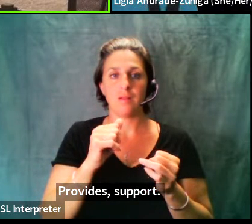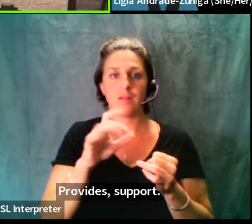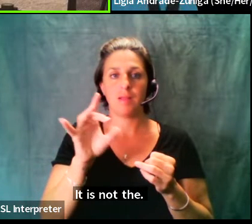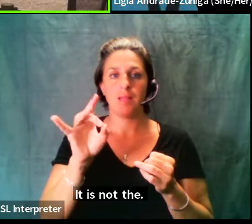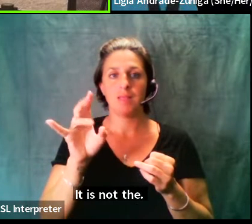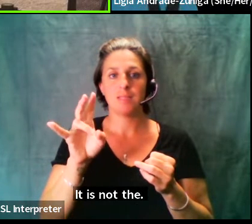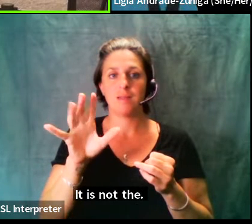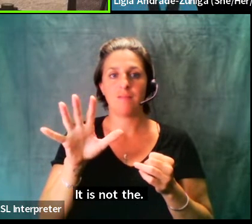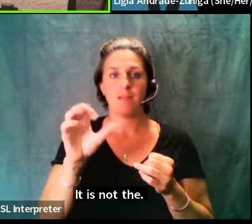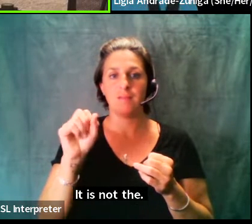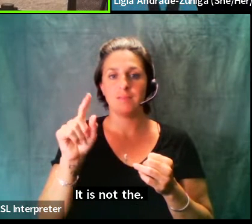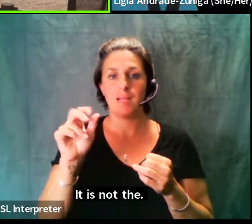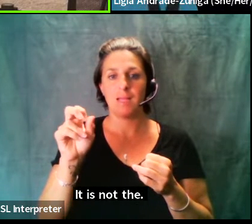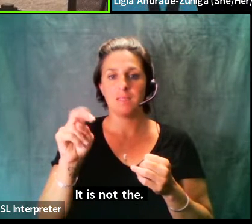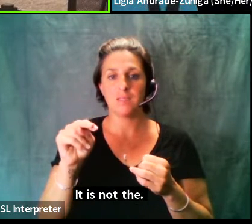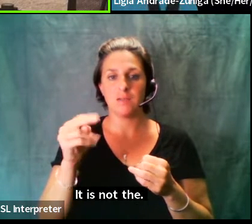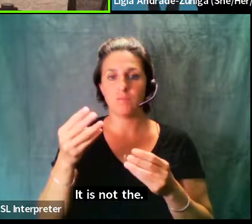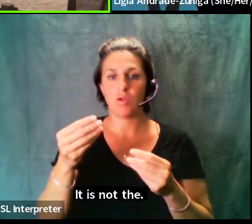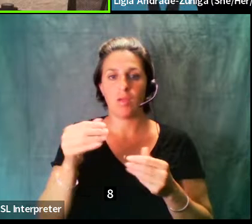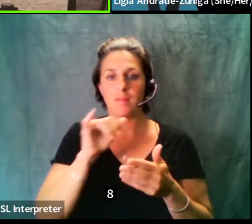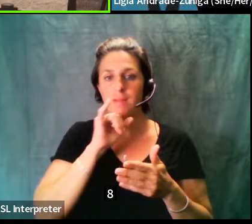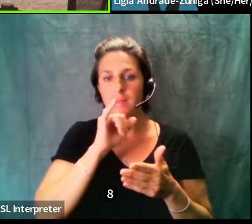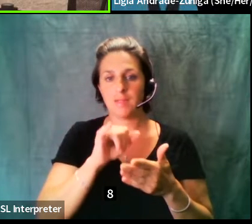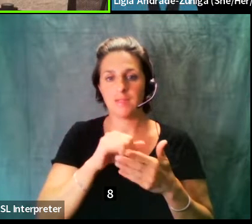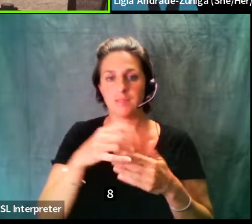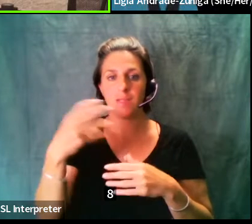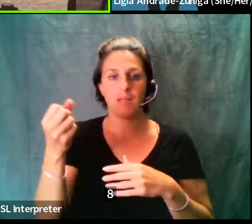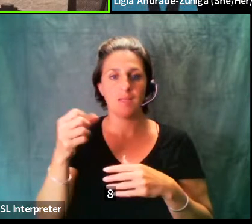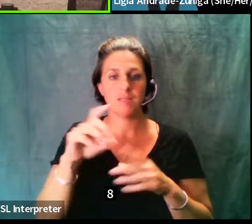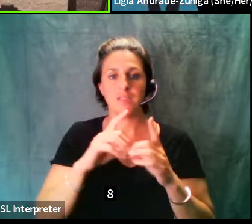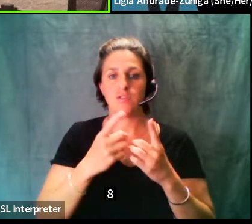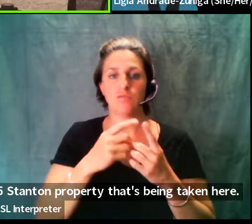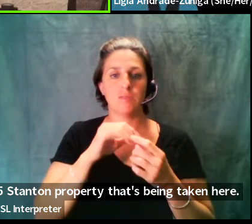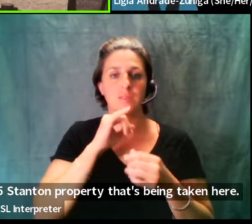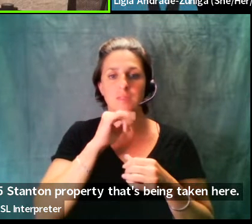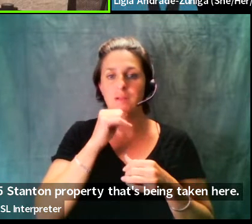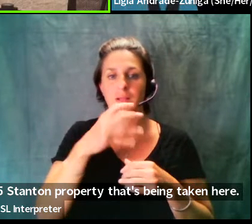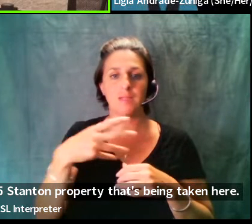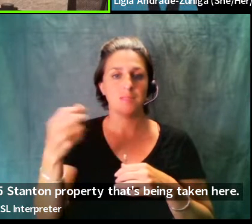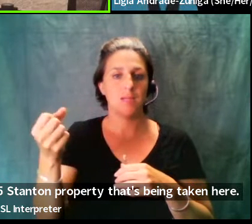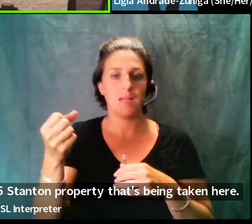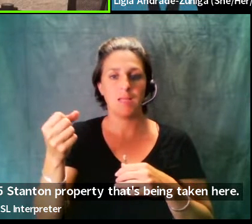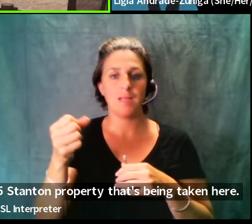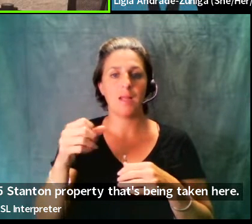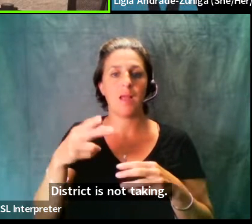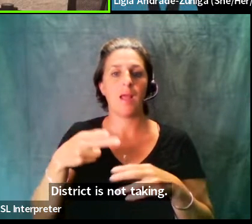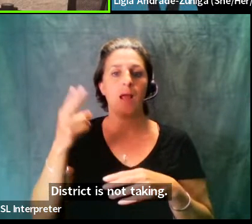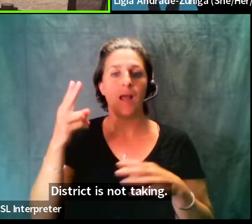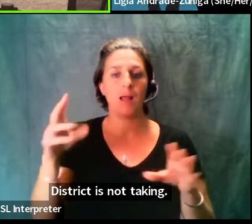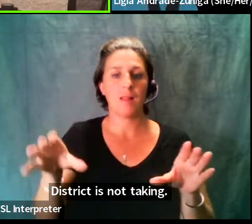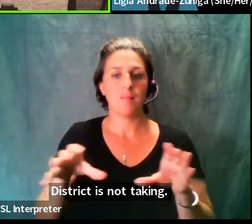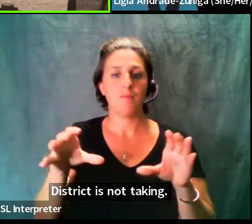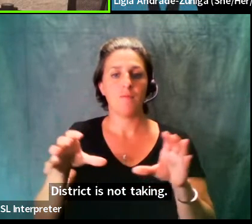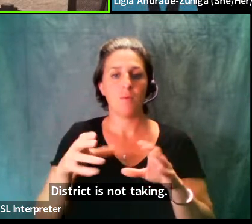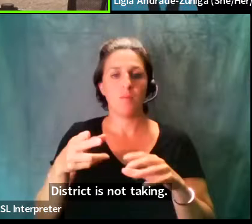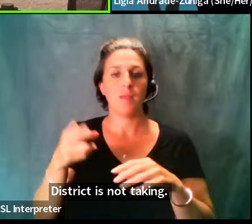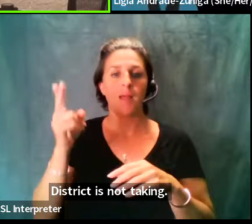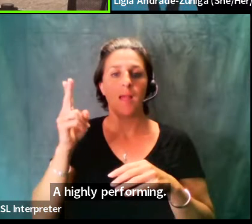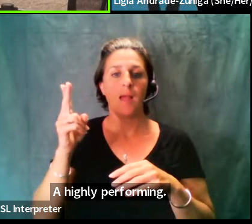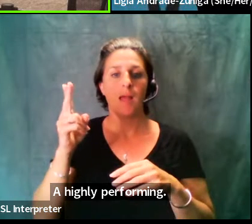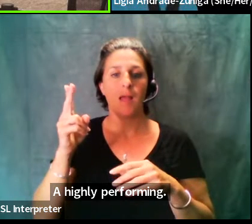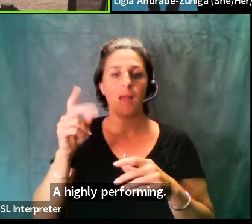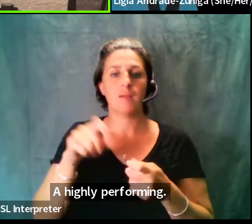875 Stanton property that's being taken here. District is not taking a highly performing, high